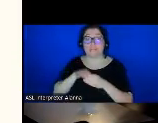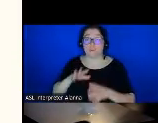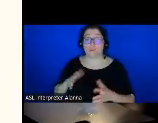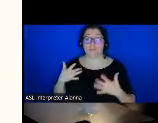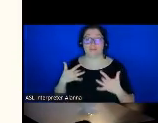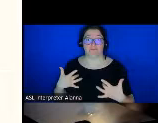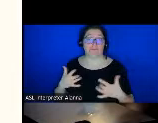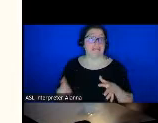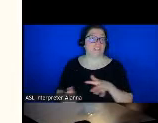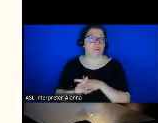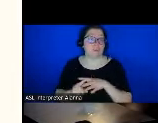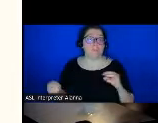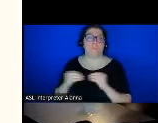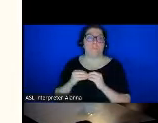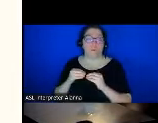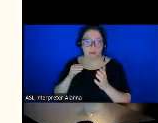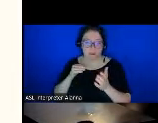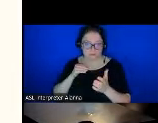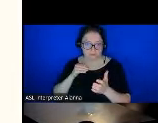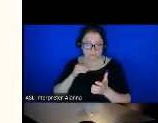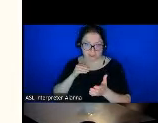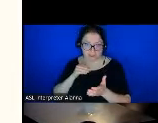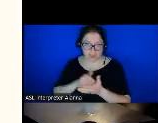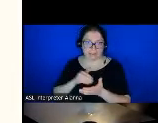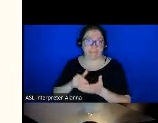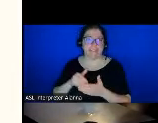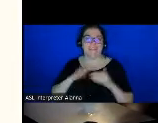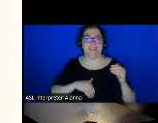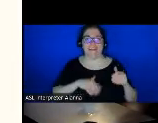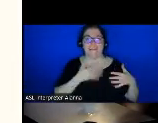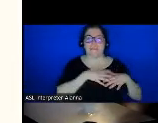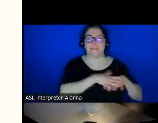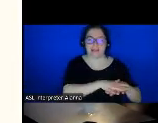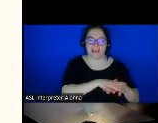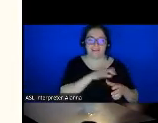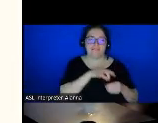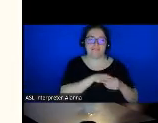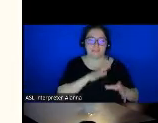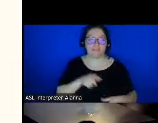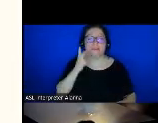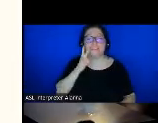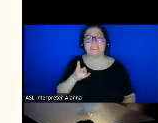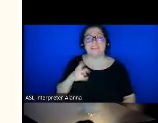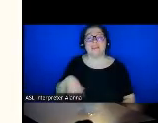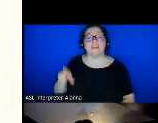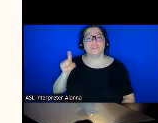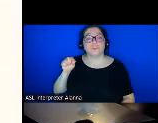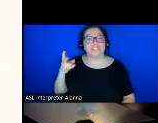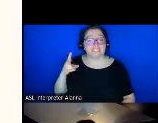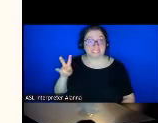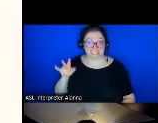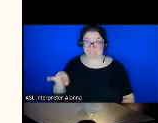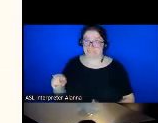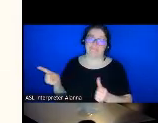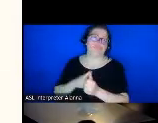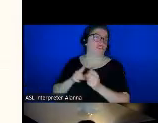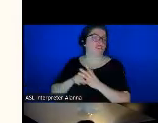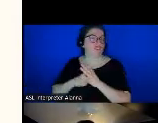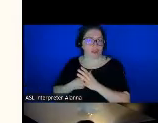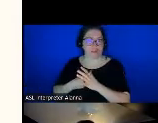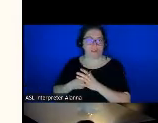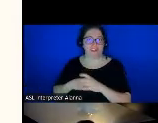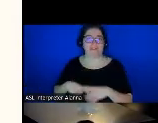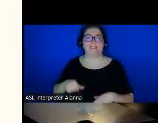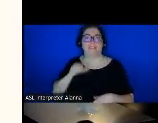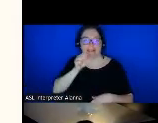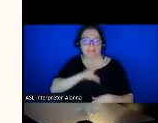than our combined voters and so you can see here um in 2017 so this was the year that we implemented non-citizen